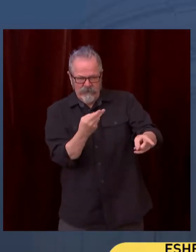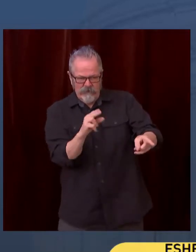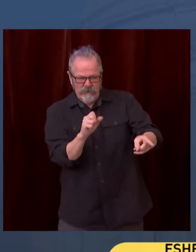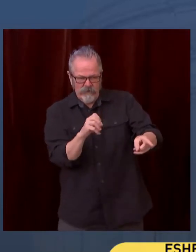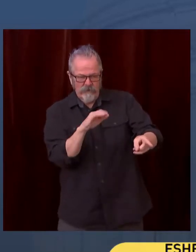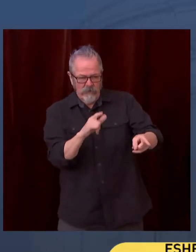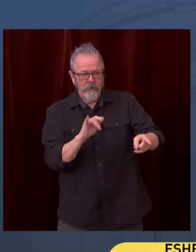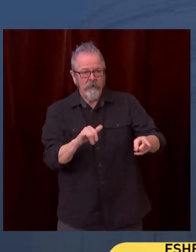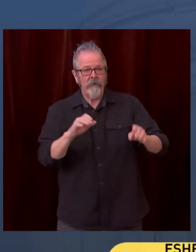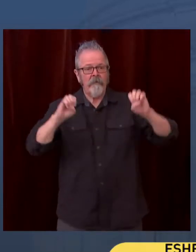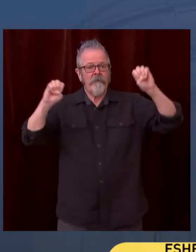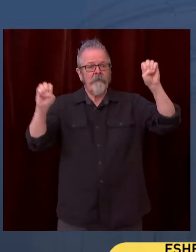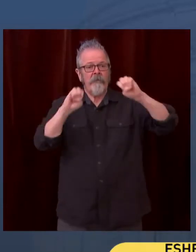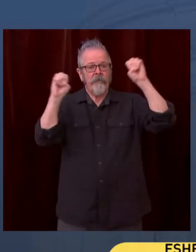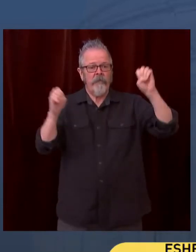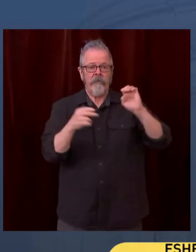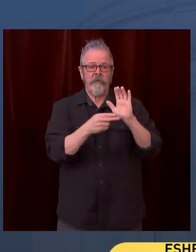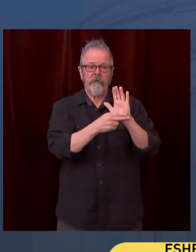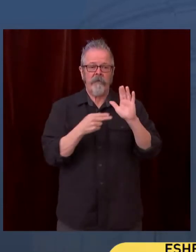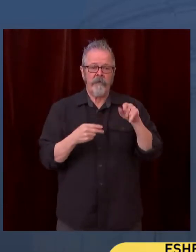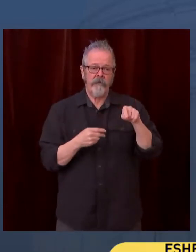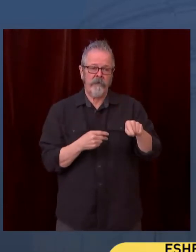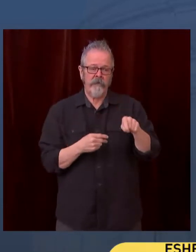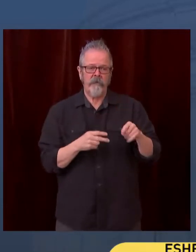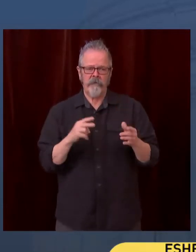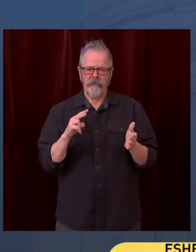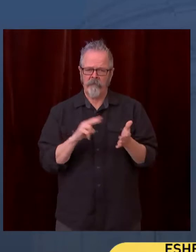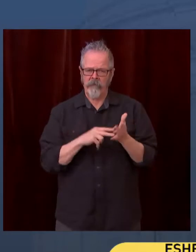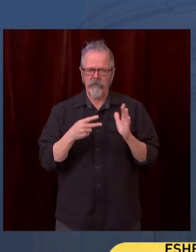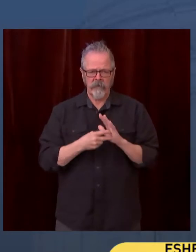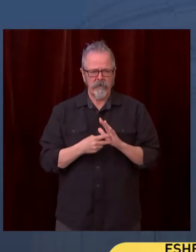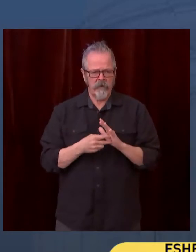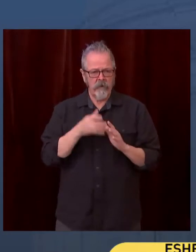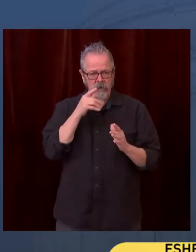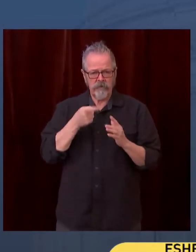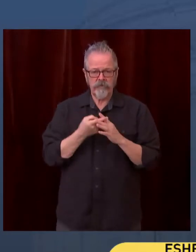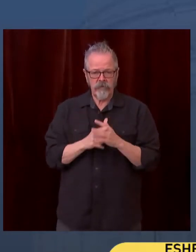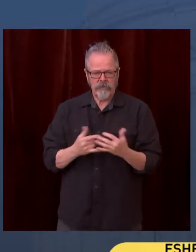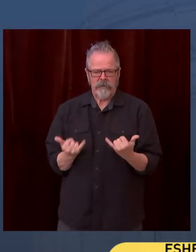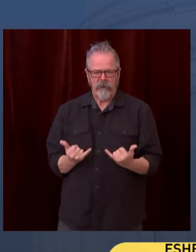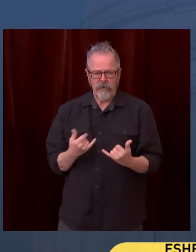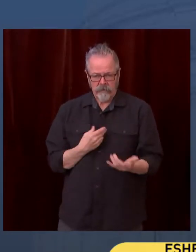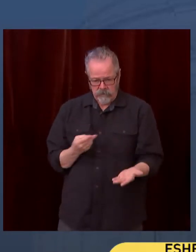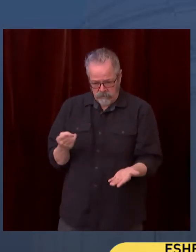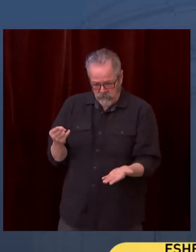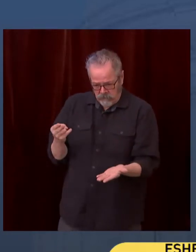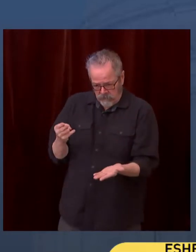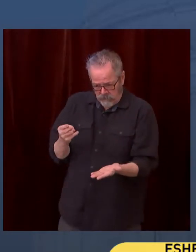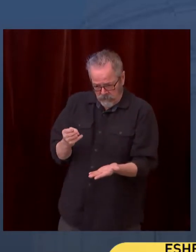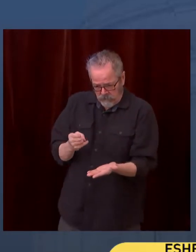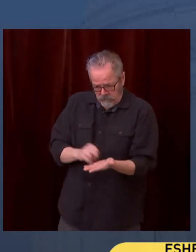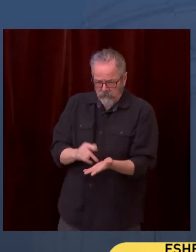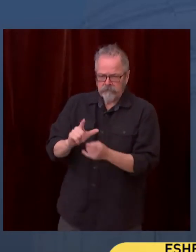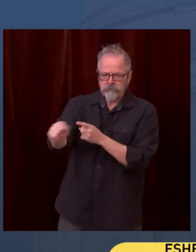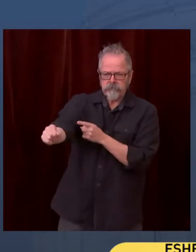relief, recovery, and resilience, and this legislation will make big progress in all three.